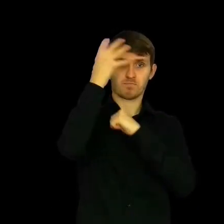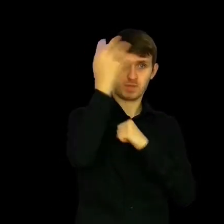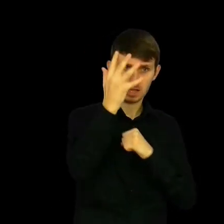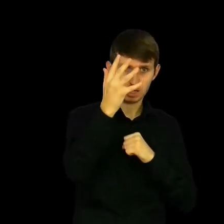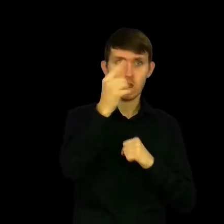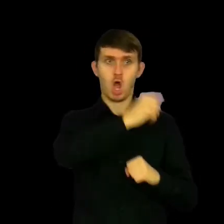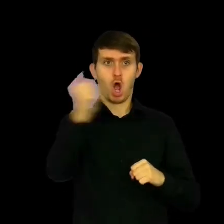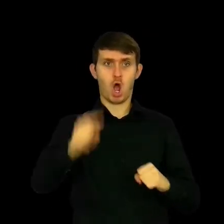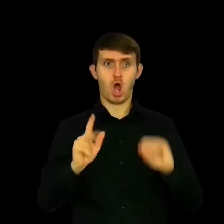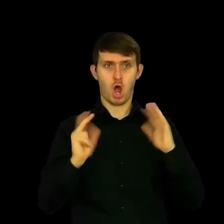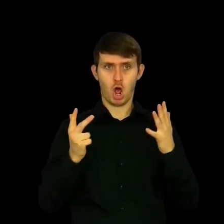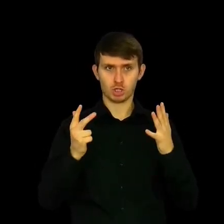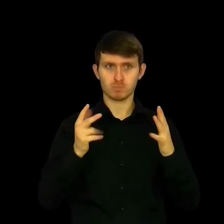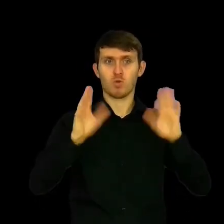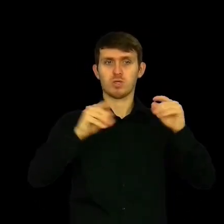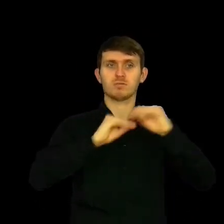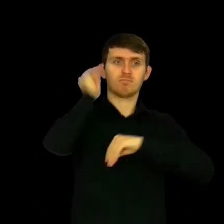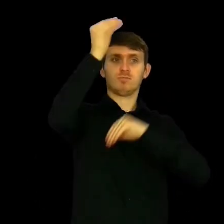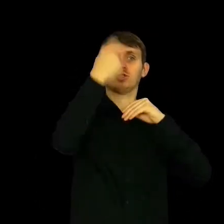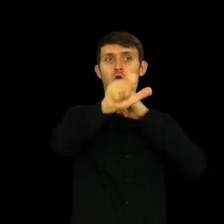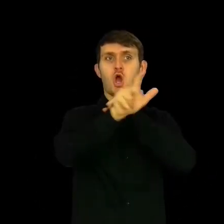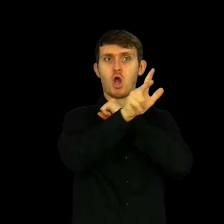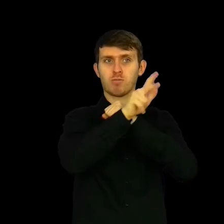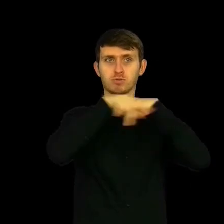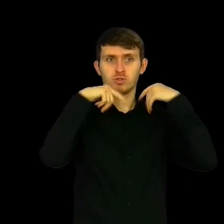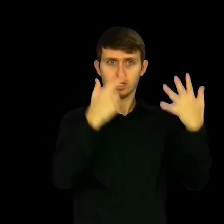8 is going to be